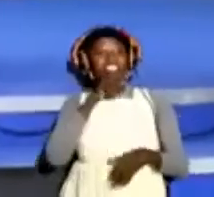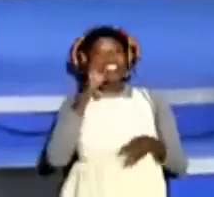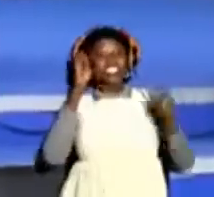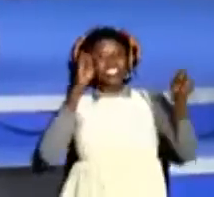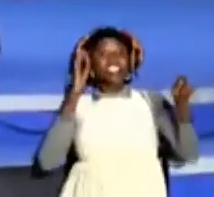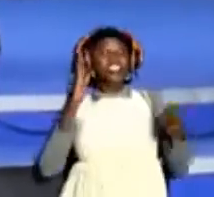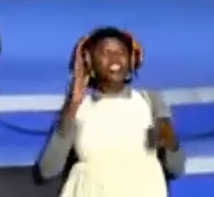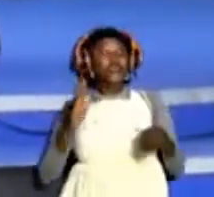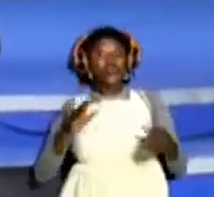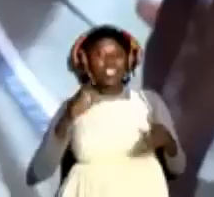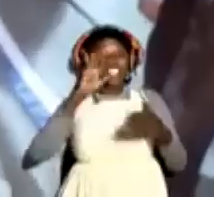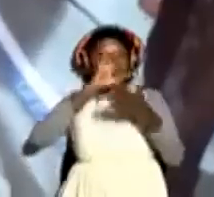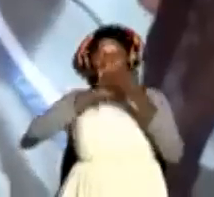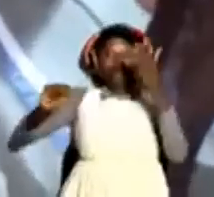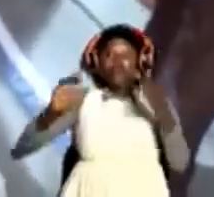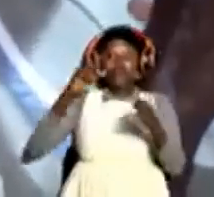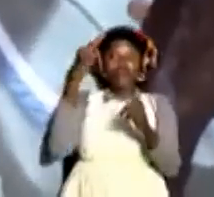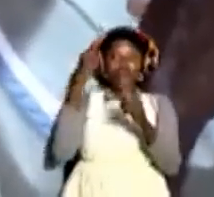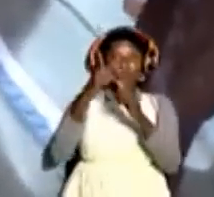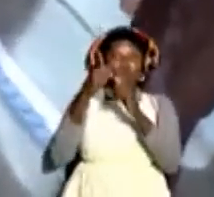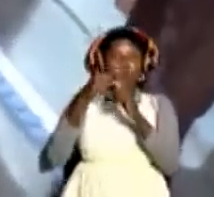Yogba oro Olorun lenu re.